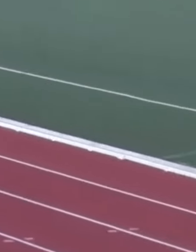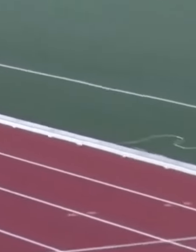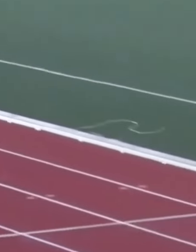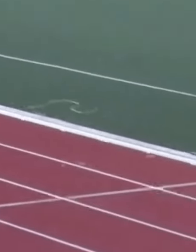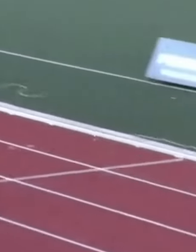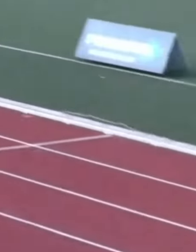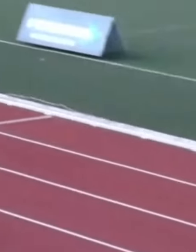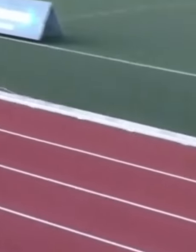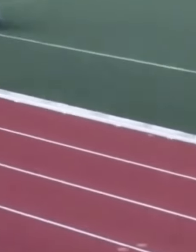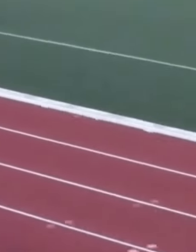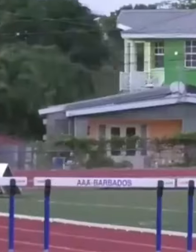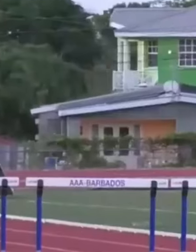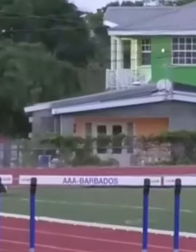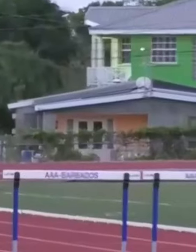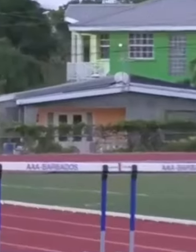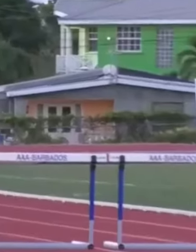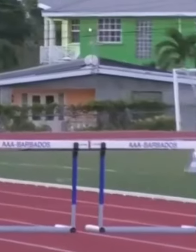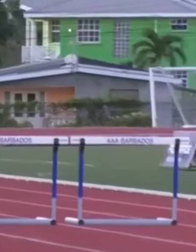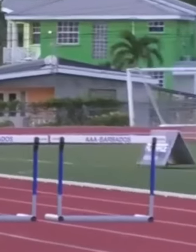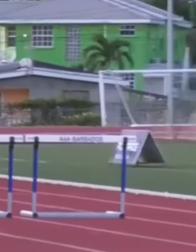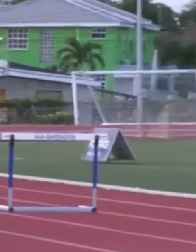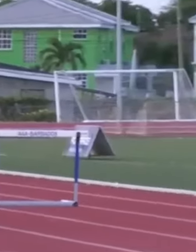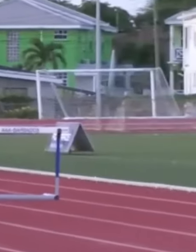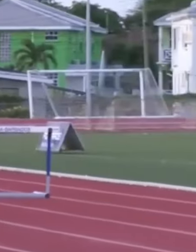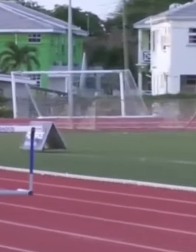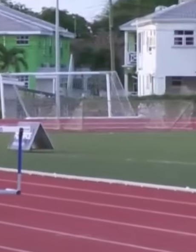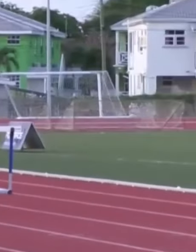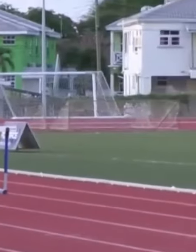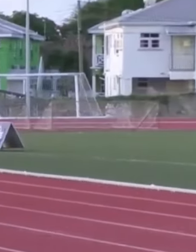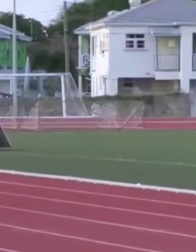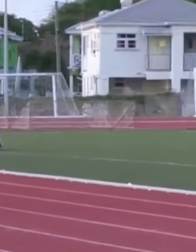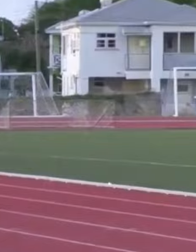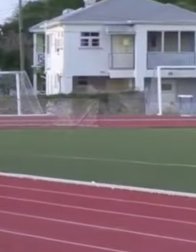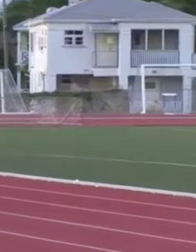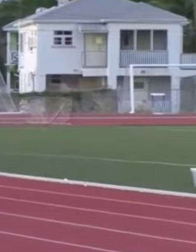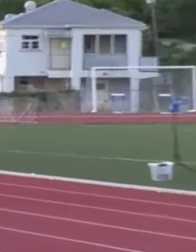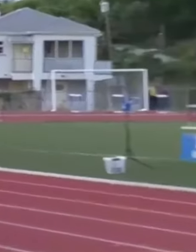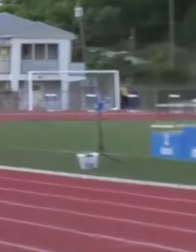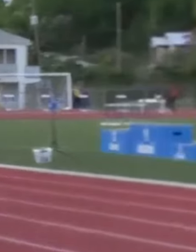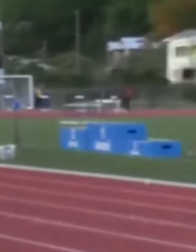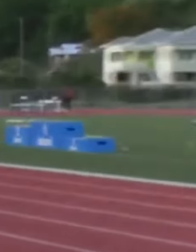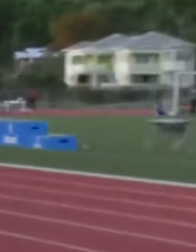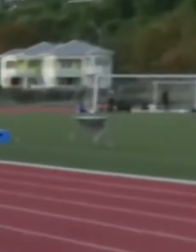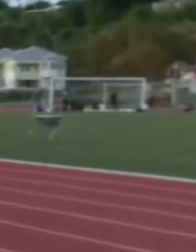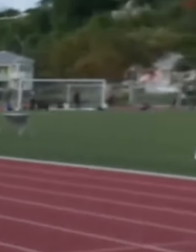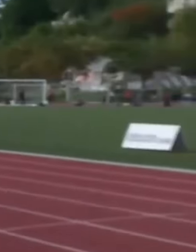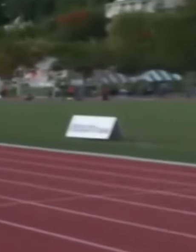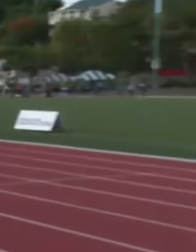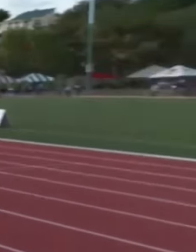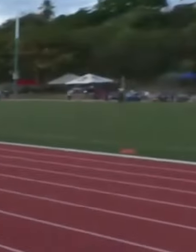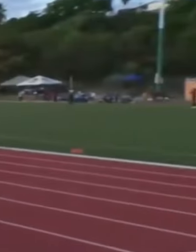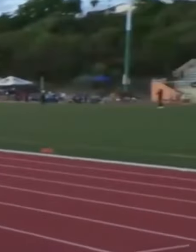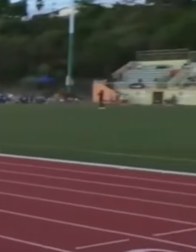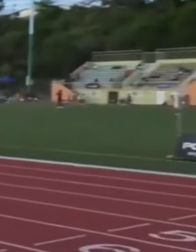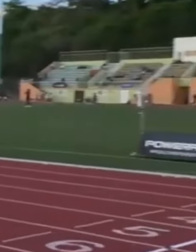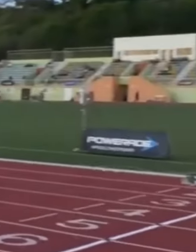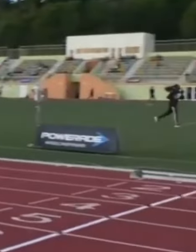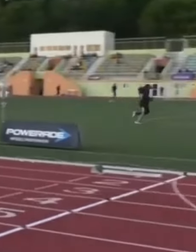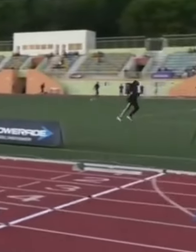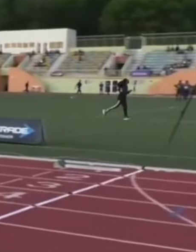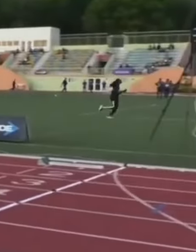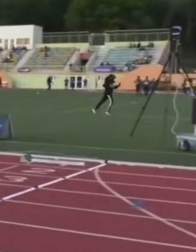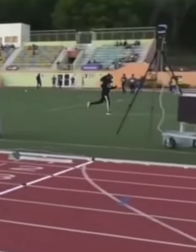time of 48.70. So how will it go for him? The clock is going. He tires a bit and finishes in 50.54 seconds, out